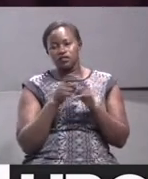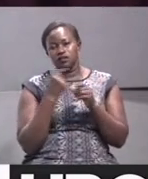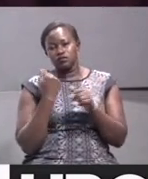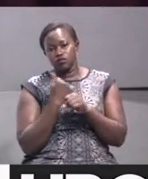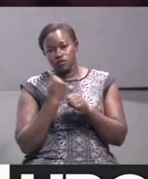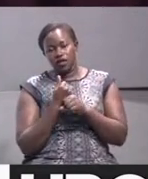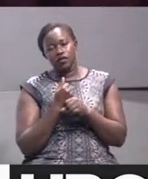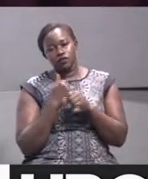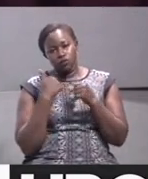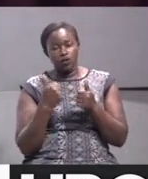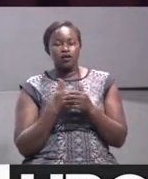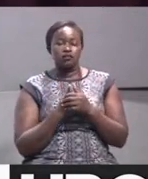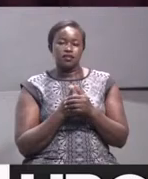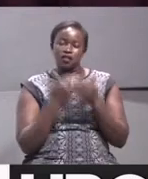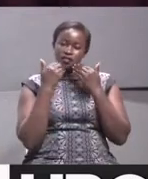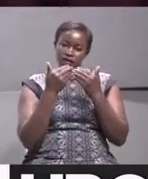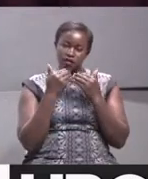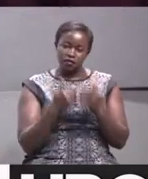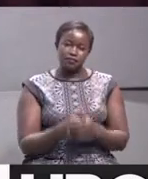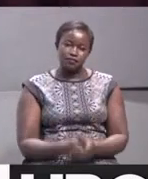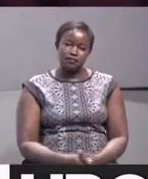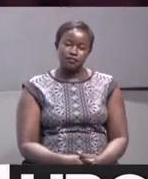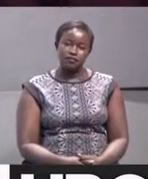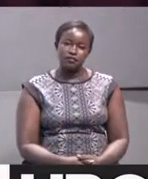enrich it for me. So thank you.